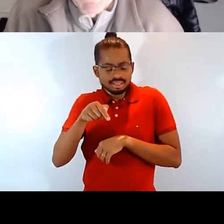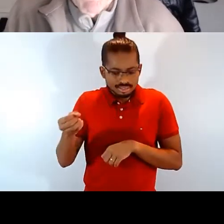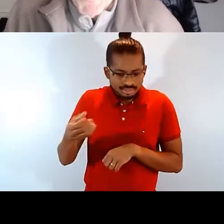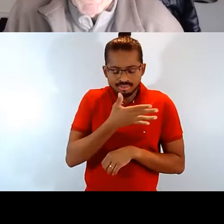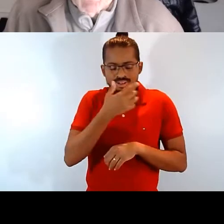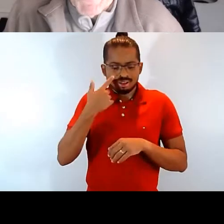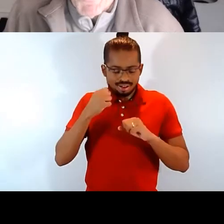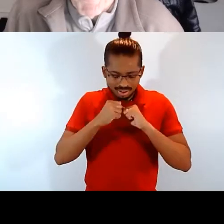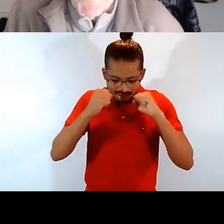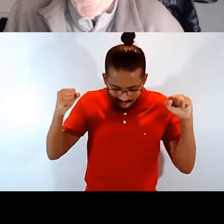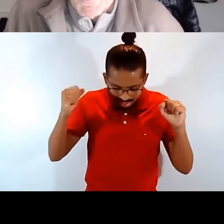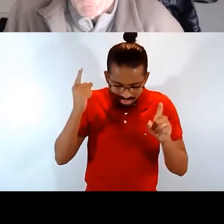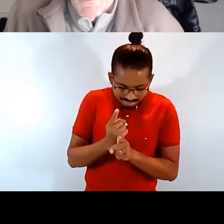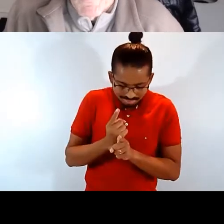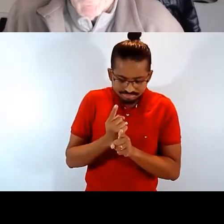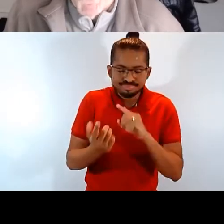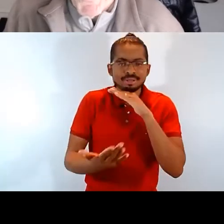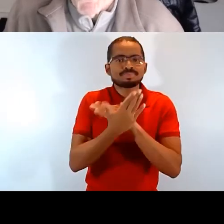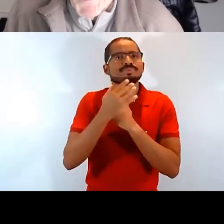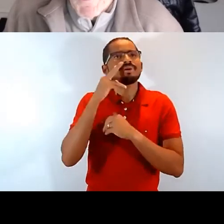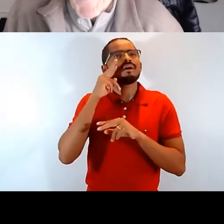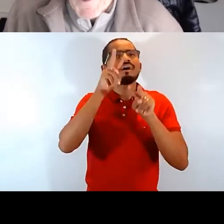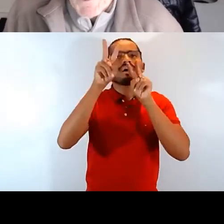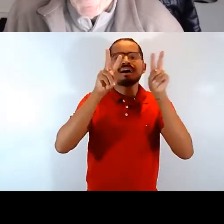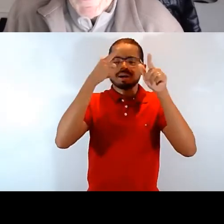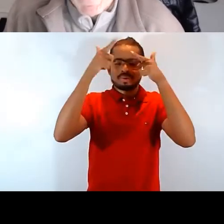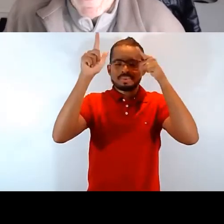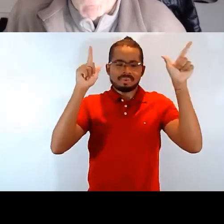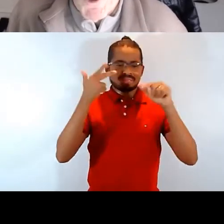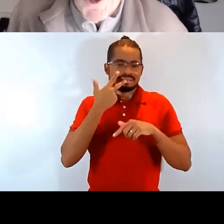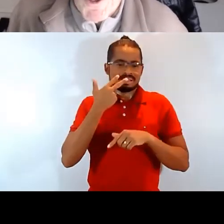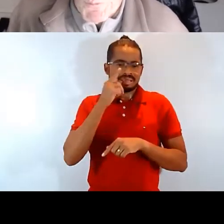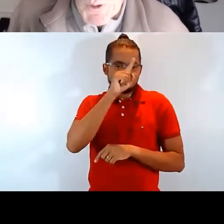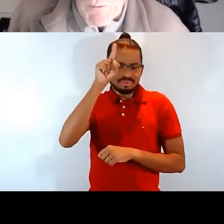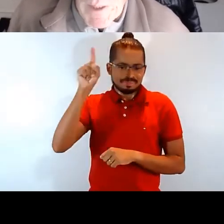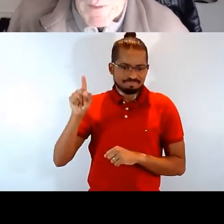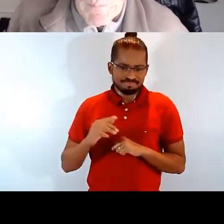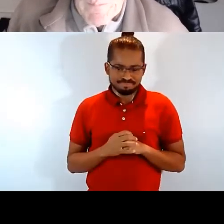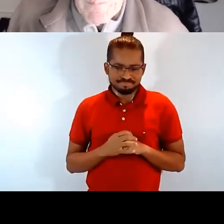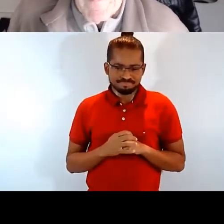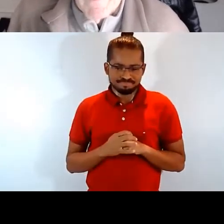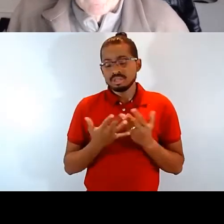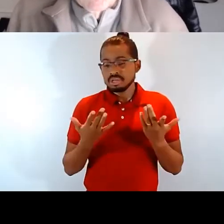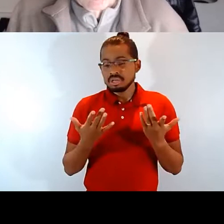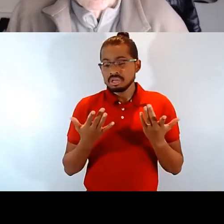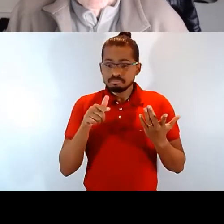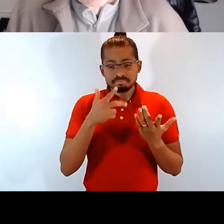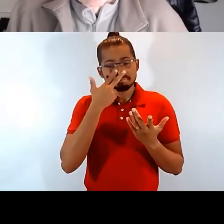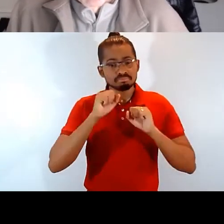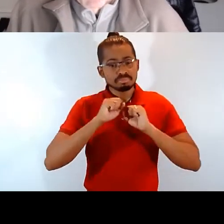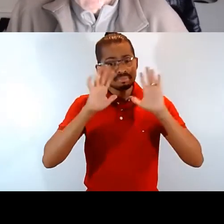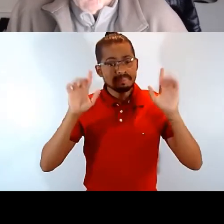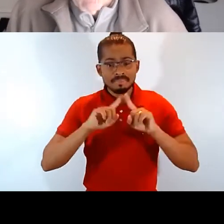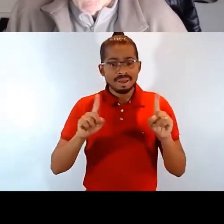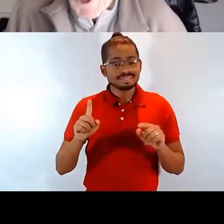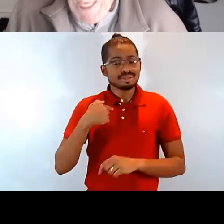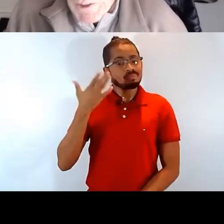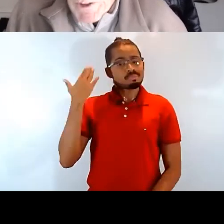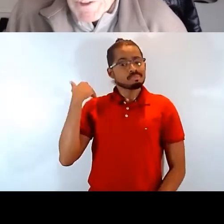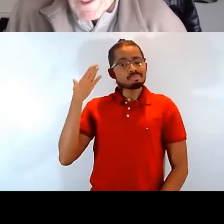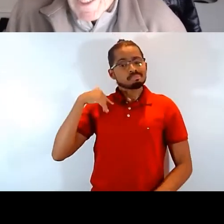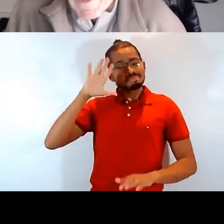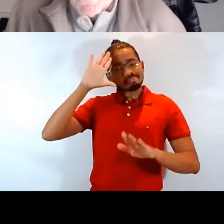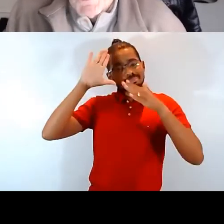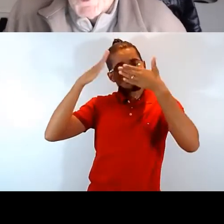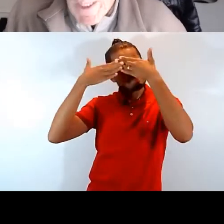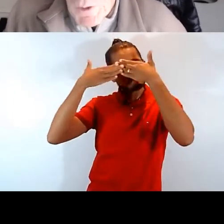but even though it's pretty obvious, we are not aware of that. At least I was not aware of that. And also the